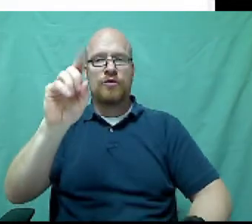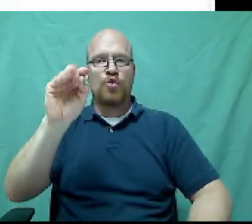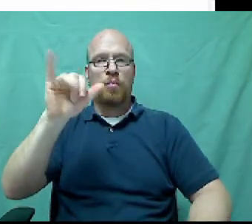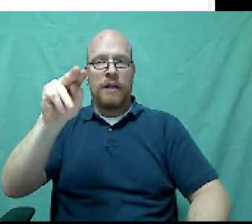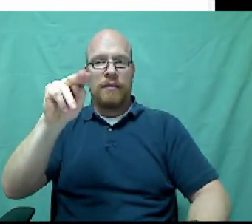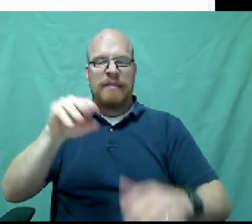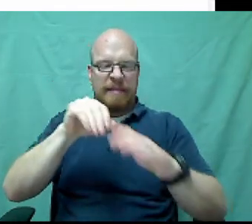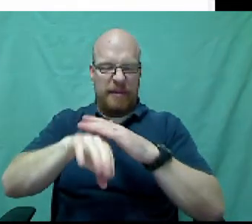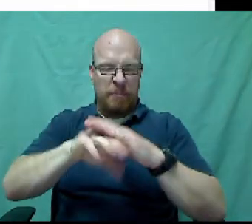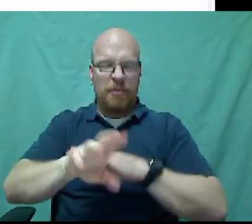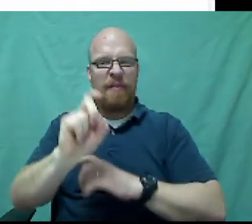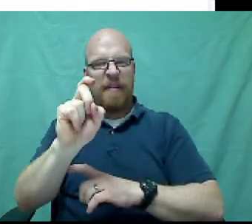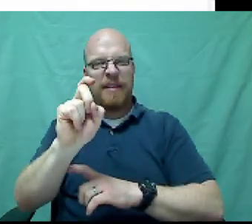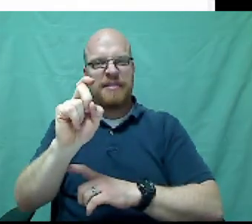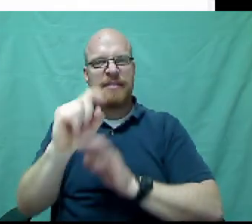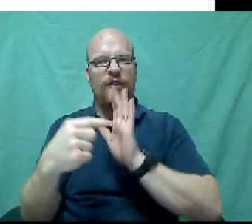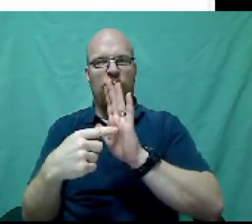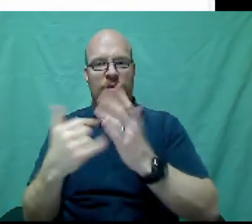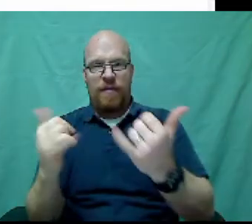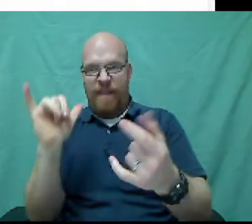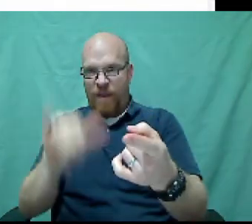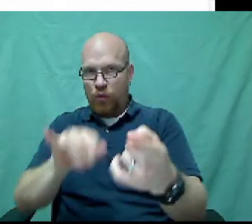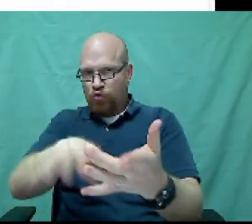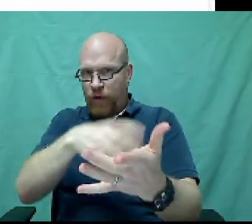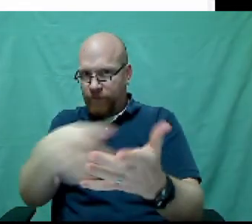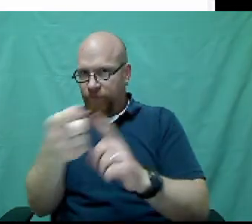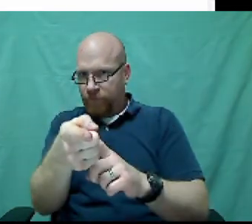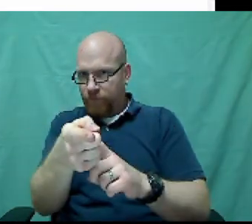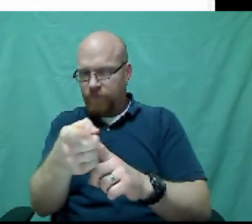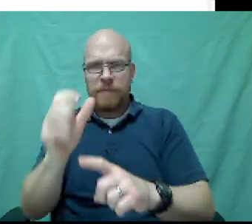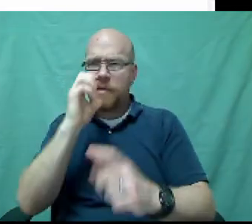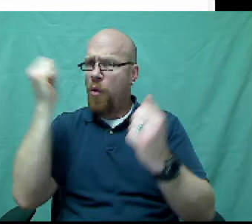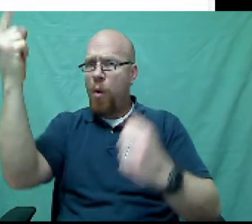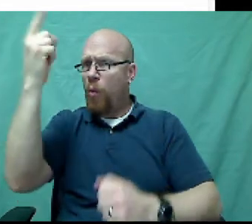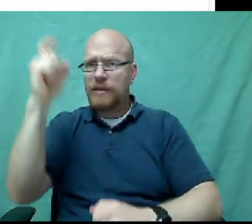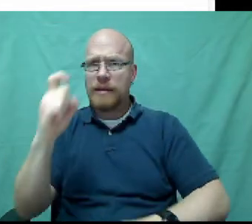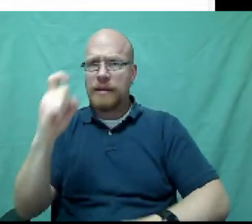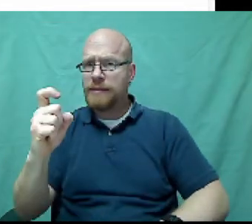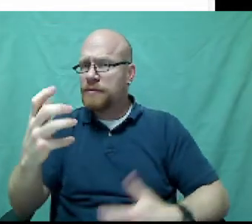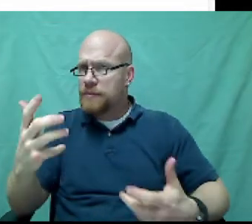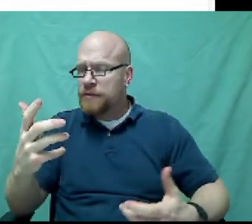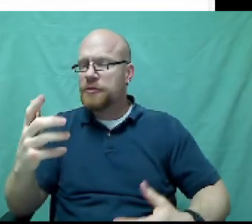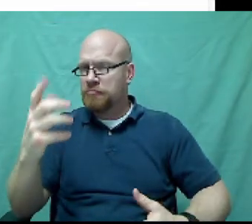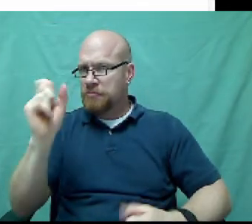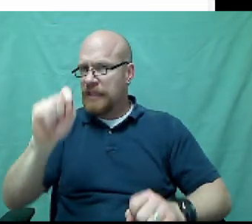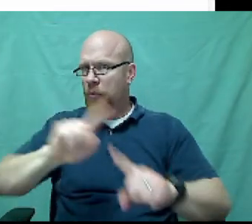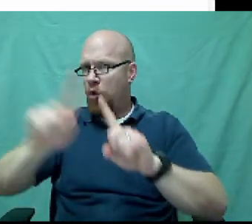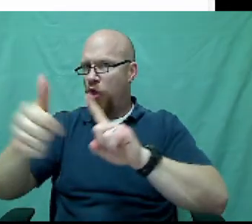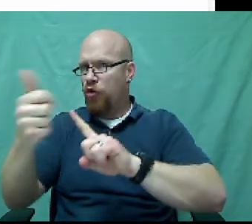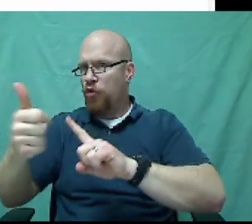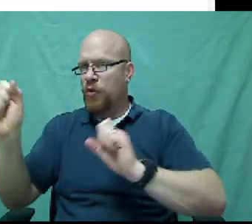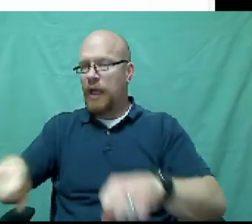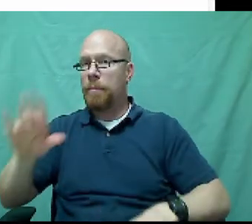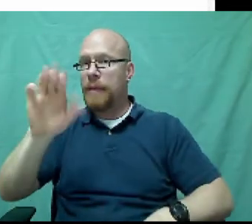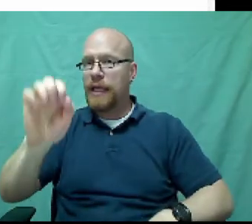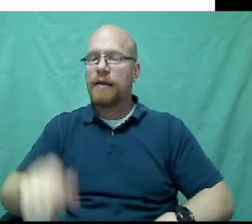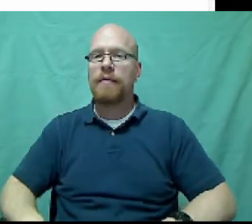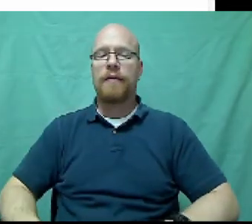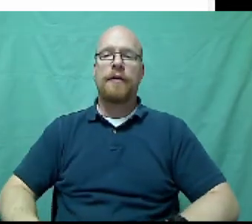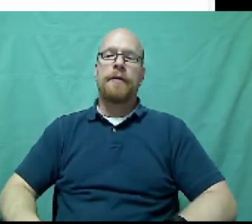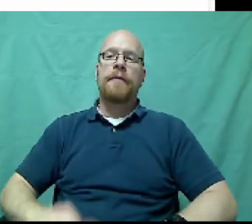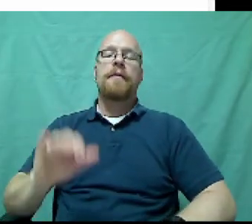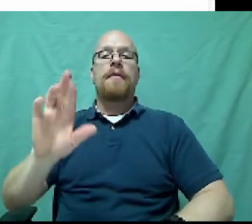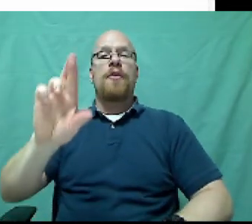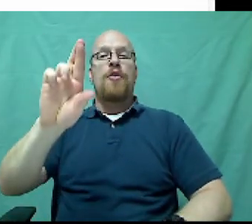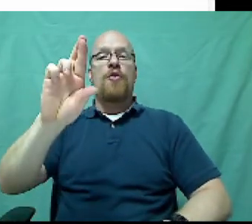So, see what's written here. Domain is our input, it's our x variable in this graph. It isn't always x, but